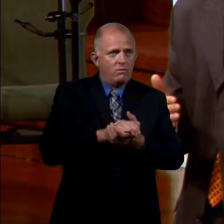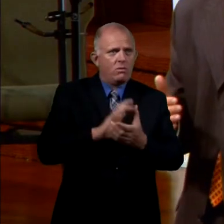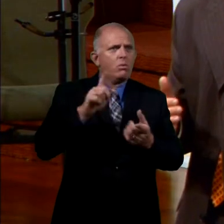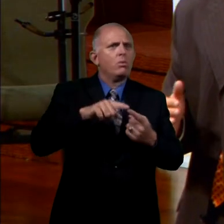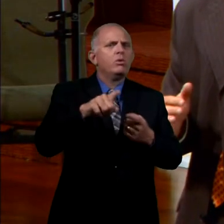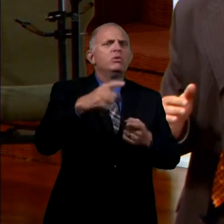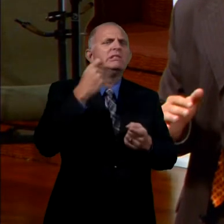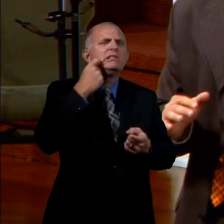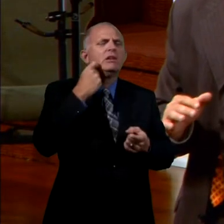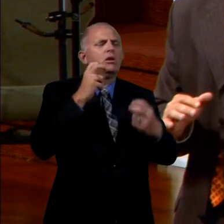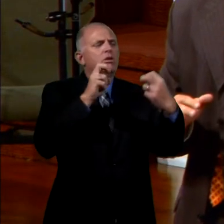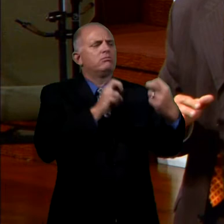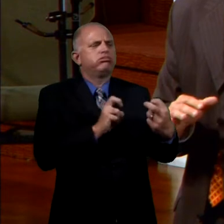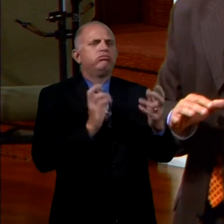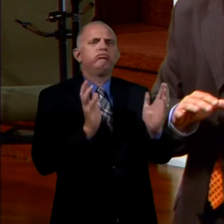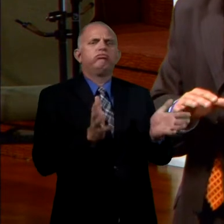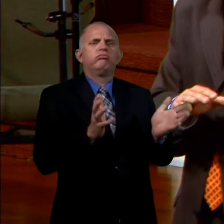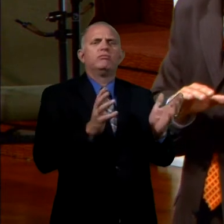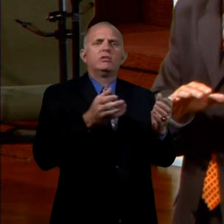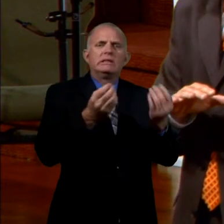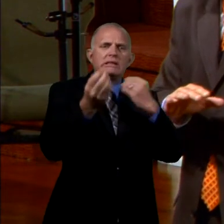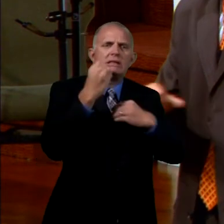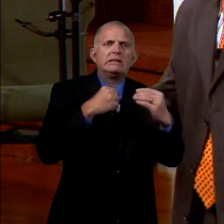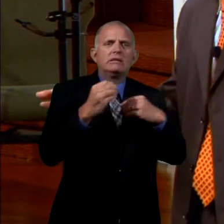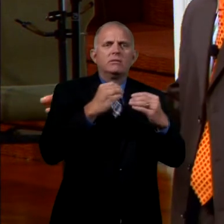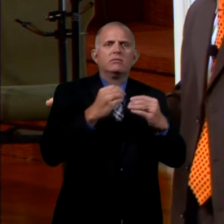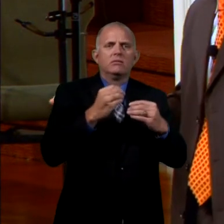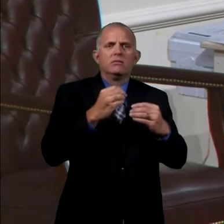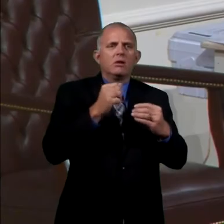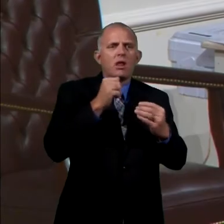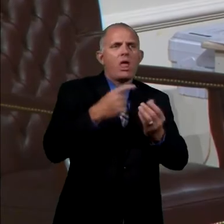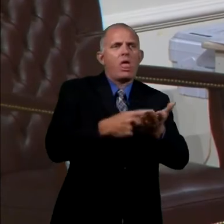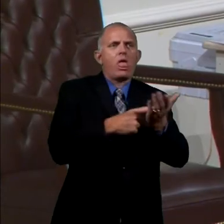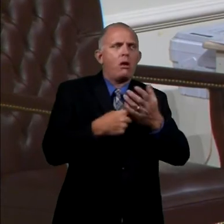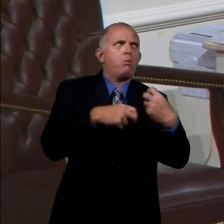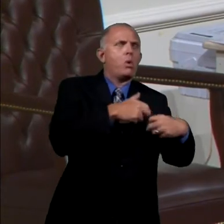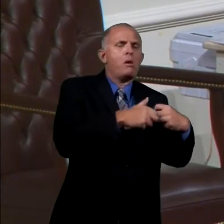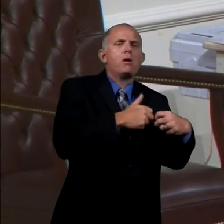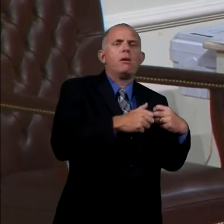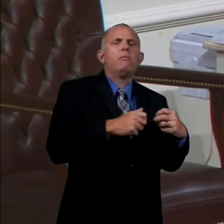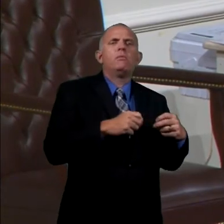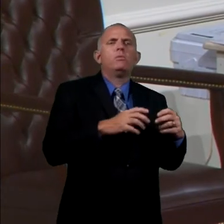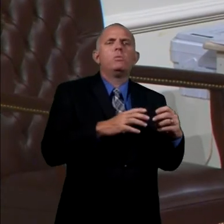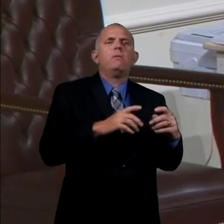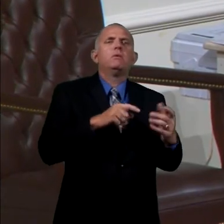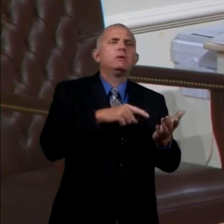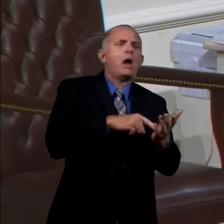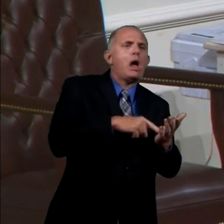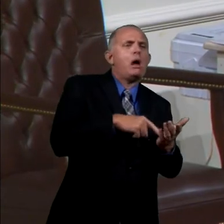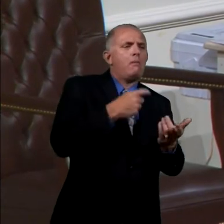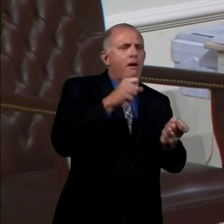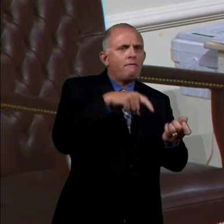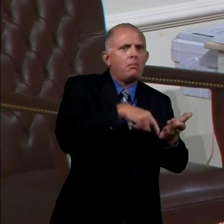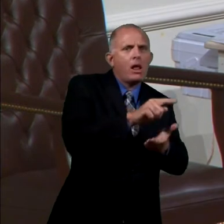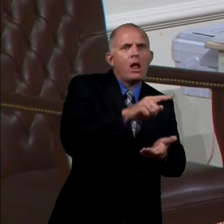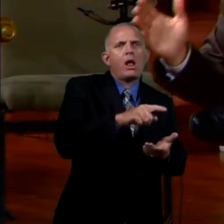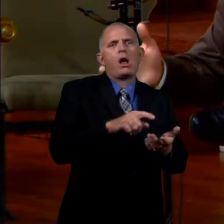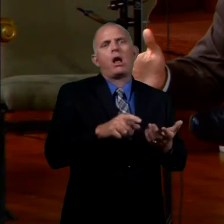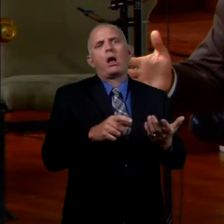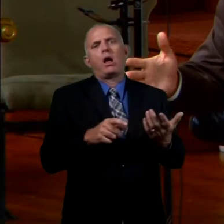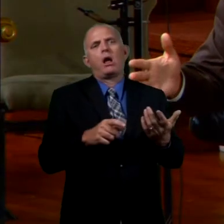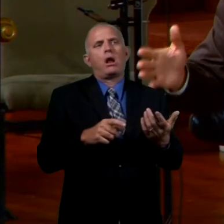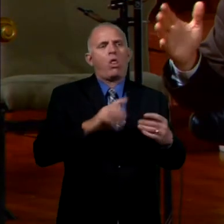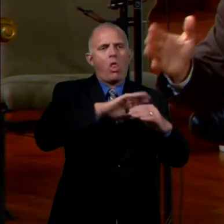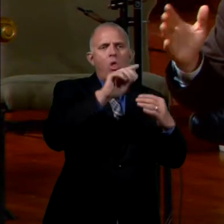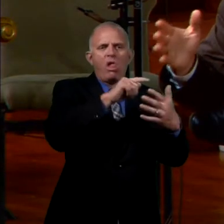and ate a meal and not discussing the problems of the day or what bills you got to pay or one thing that